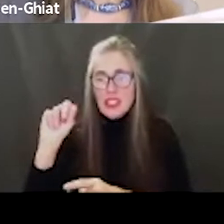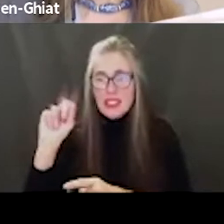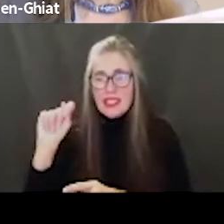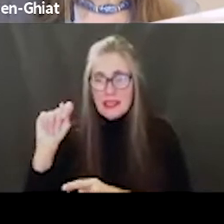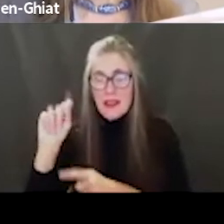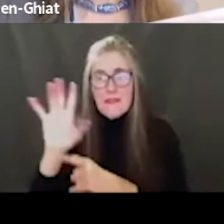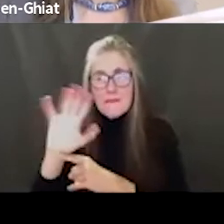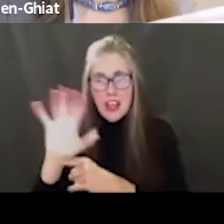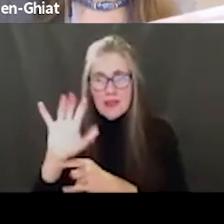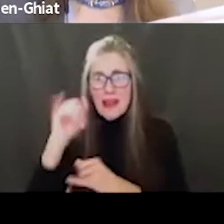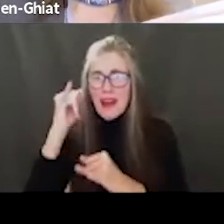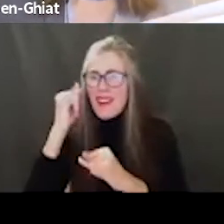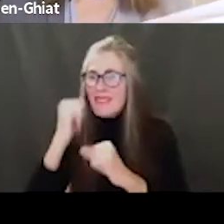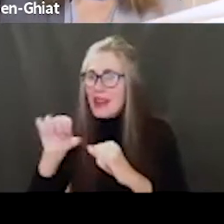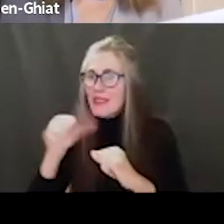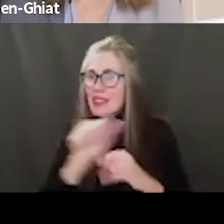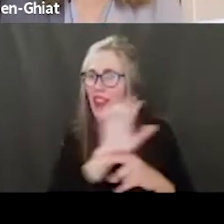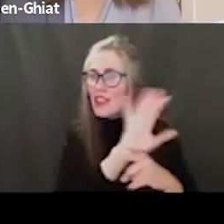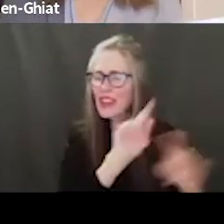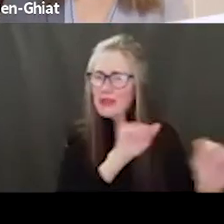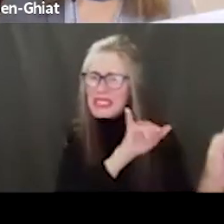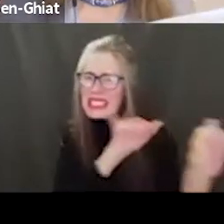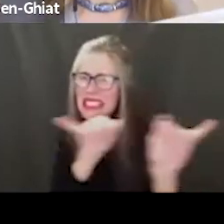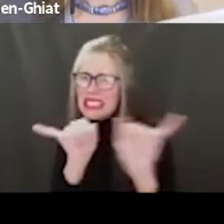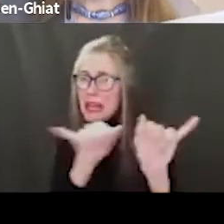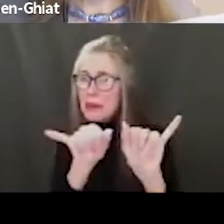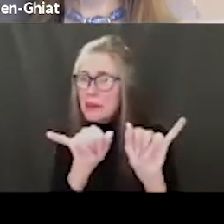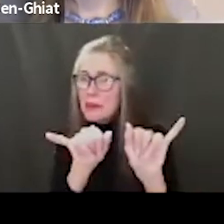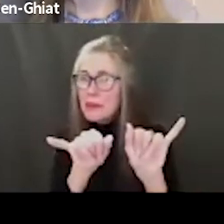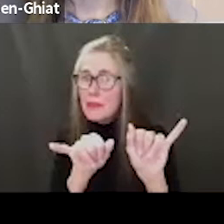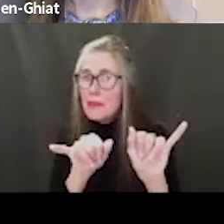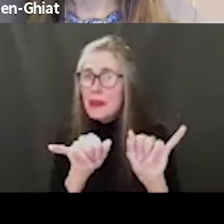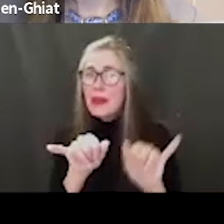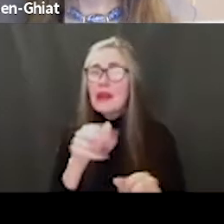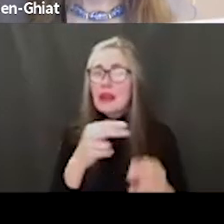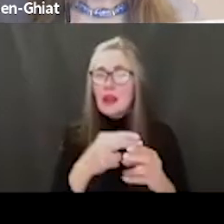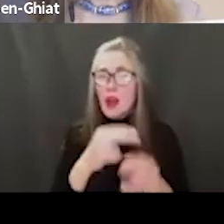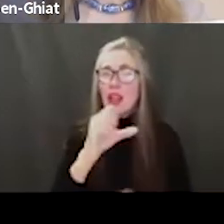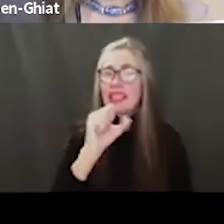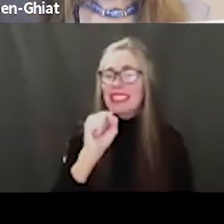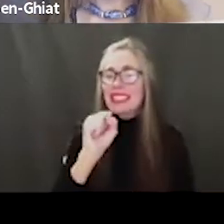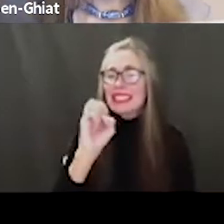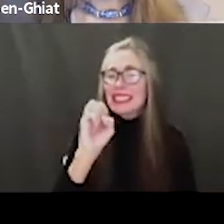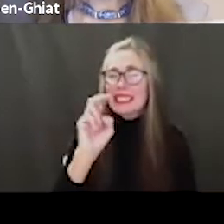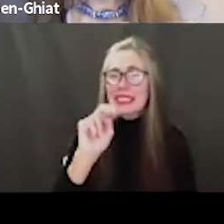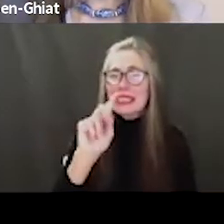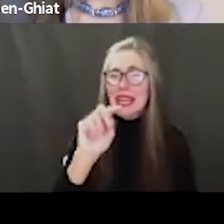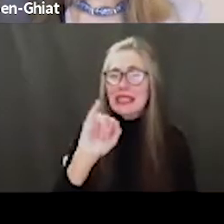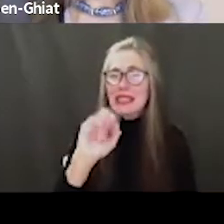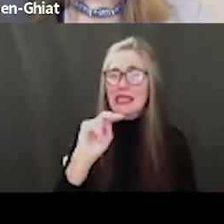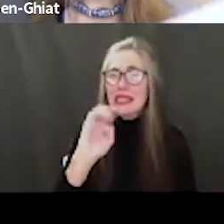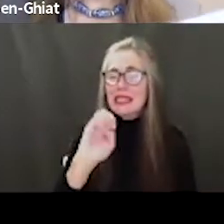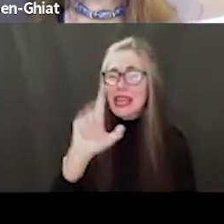the final frame of another film called a colonial film called Sentinelle di Bronzo. And this